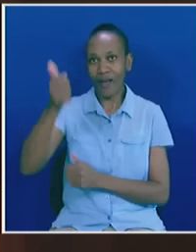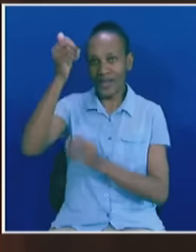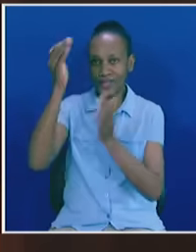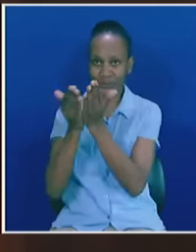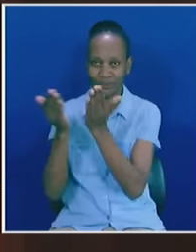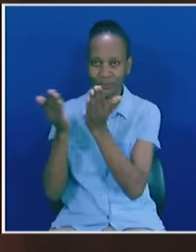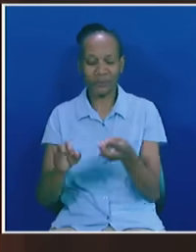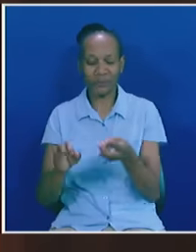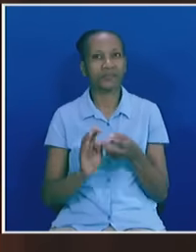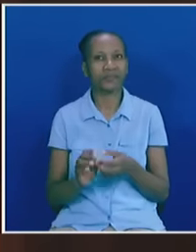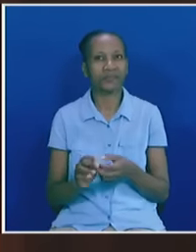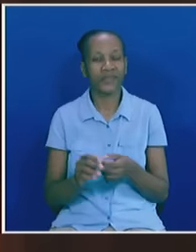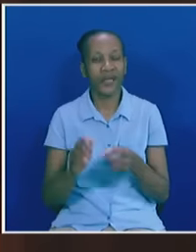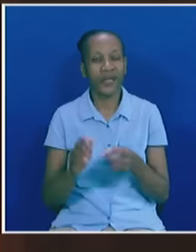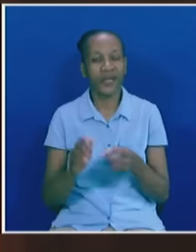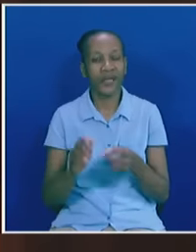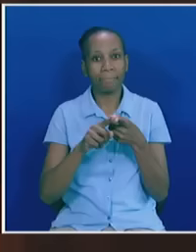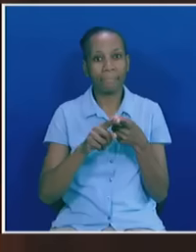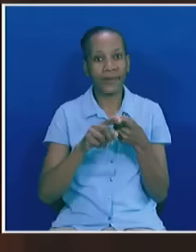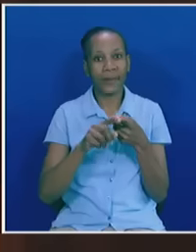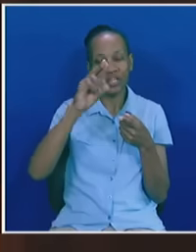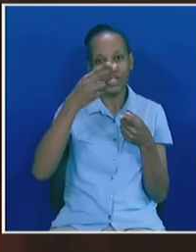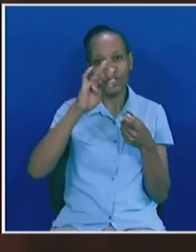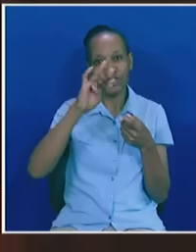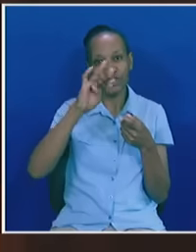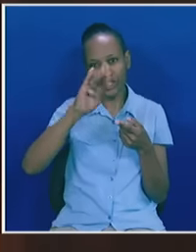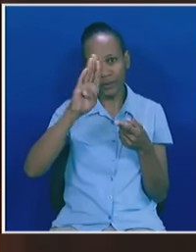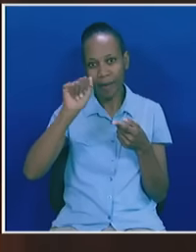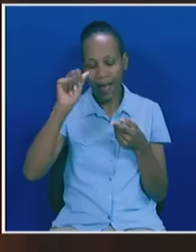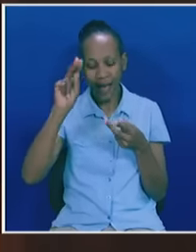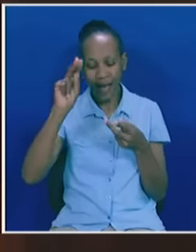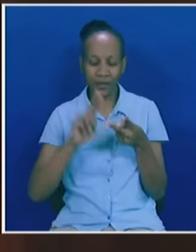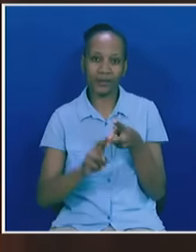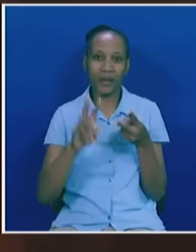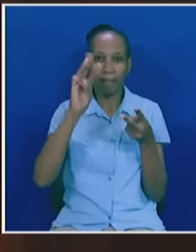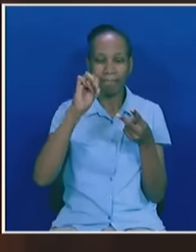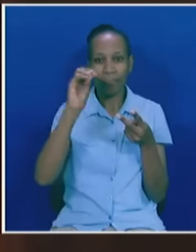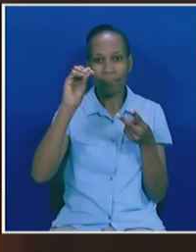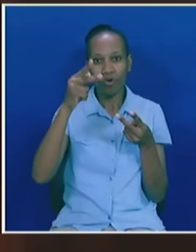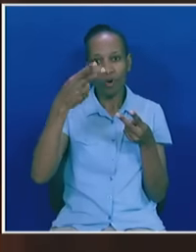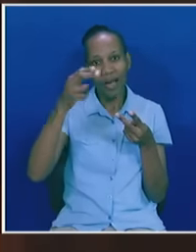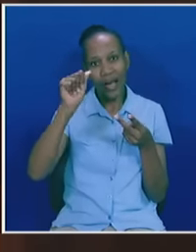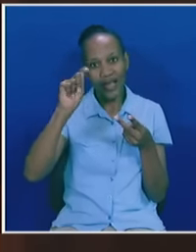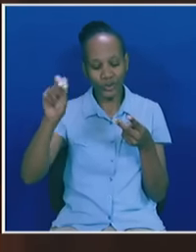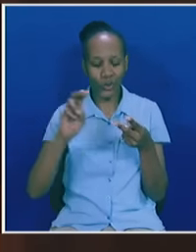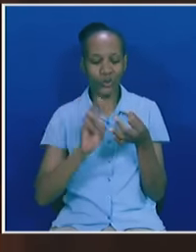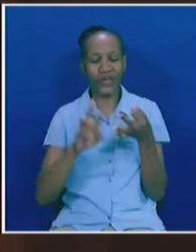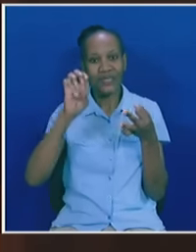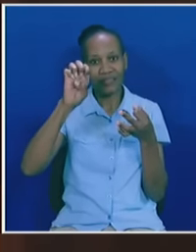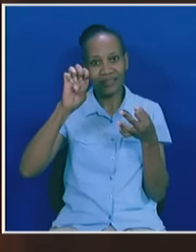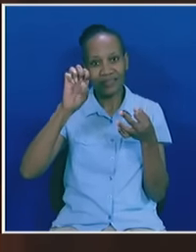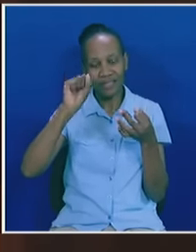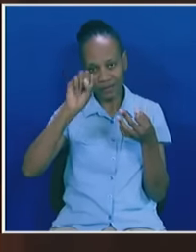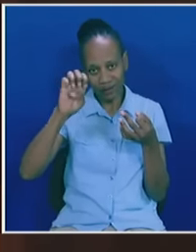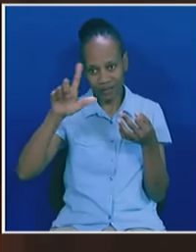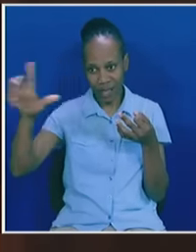have Nochachame Chibane, Sheldon Mohato, and Offenso Silo from the University of Free State. Thank you very much for being